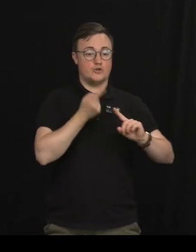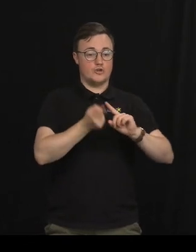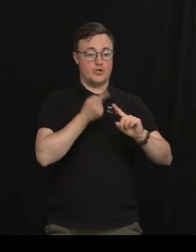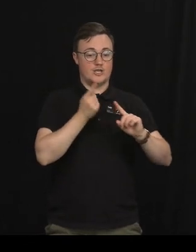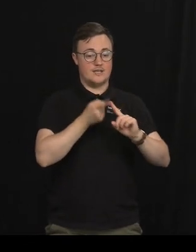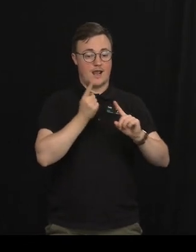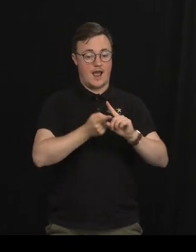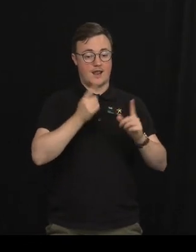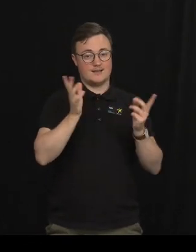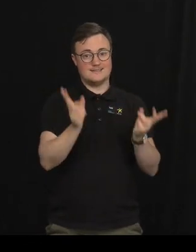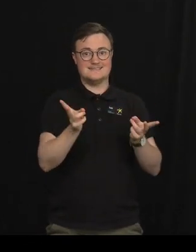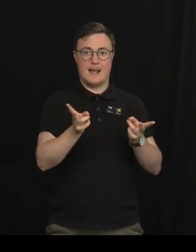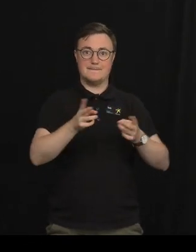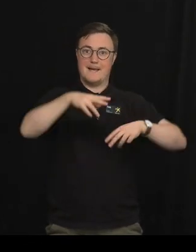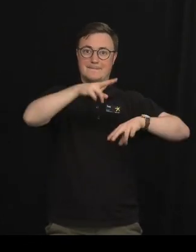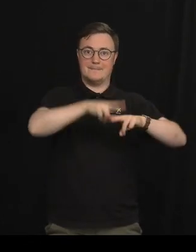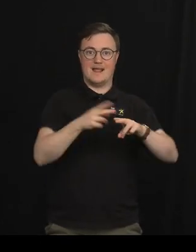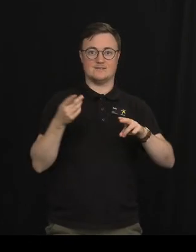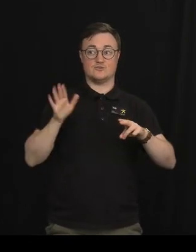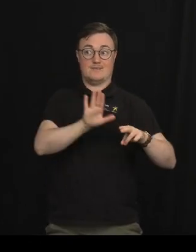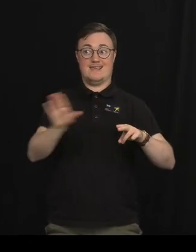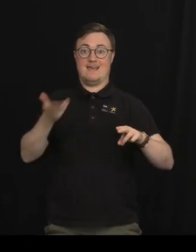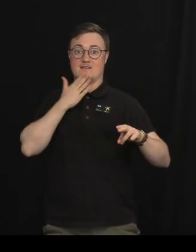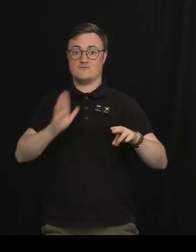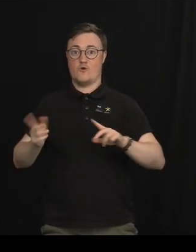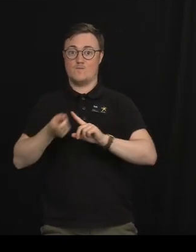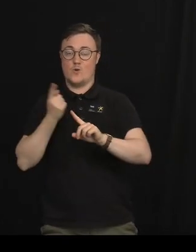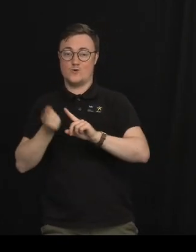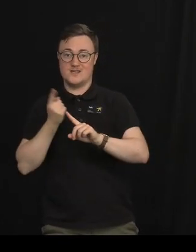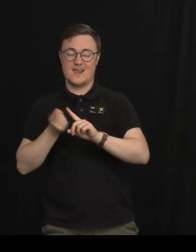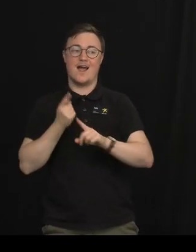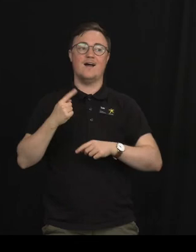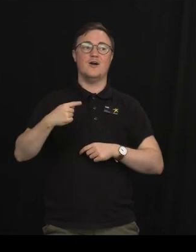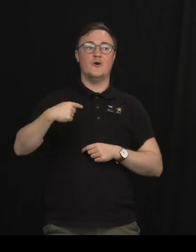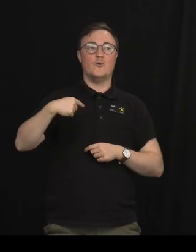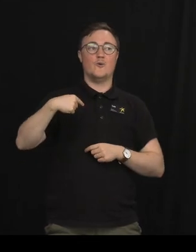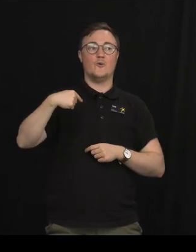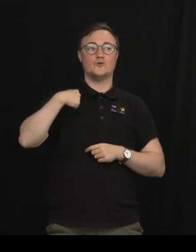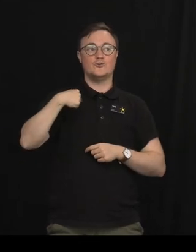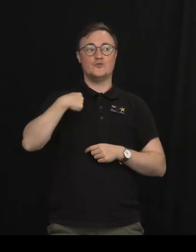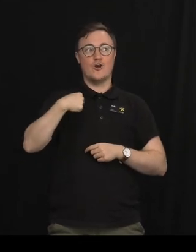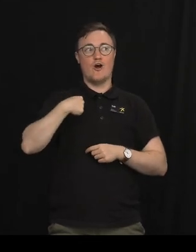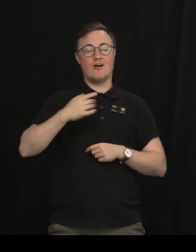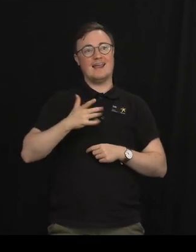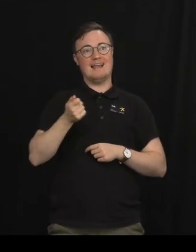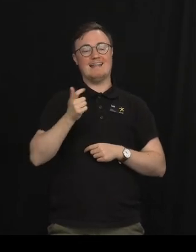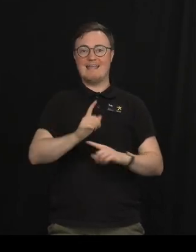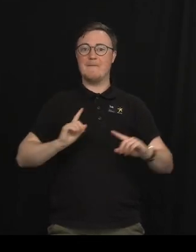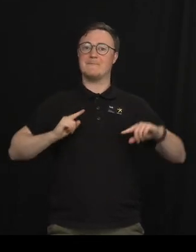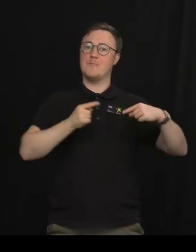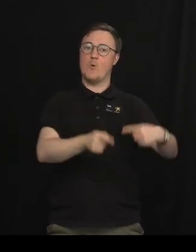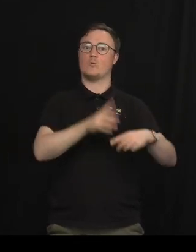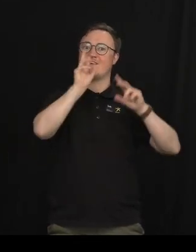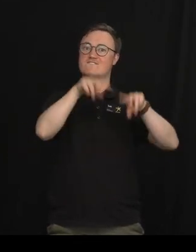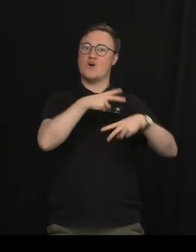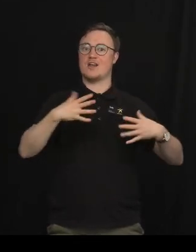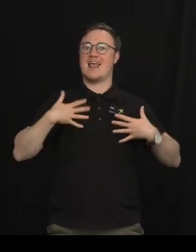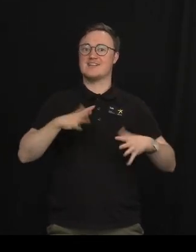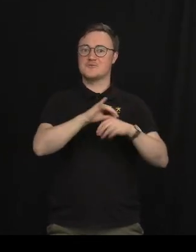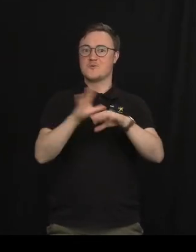I will say goes beyond what we would normally label as a health system, right? And I would also